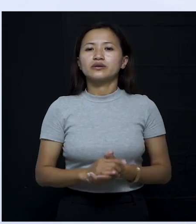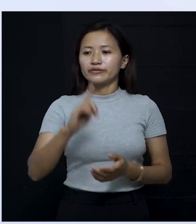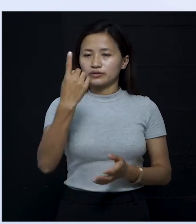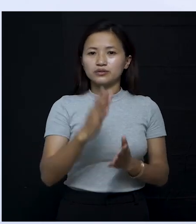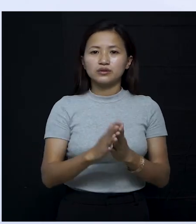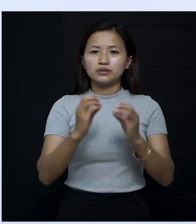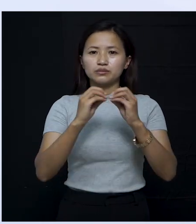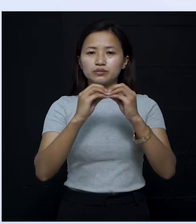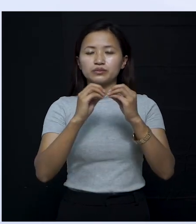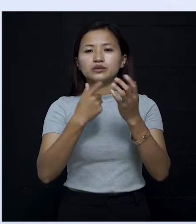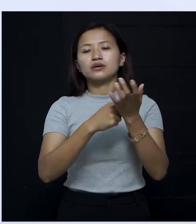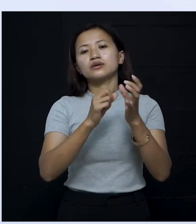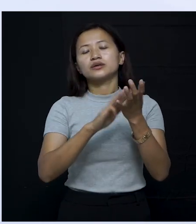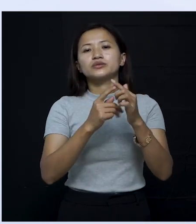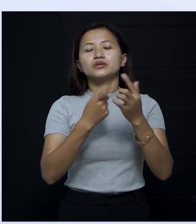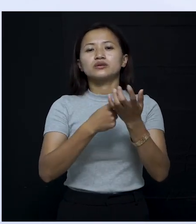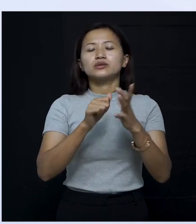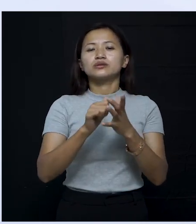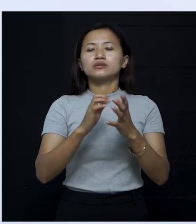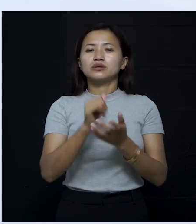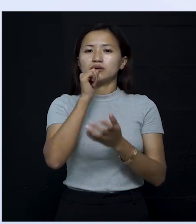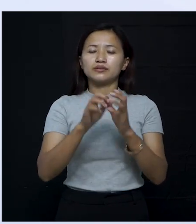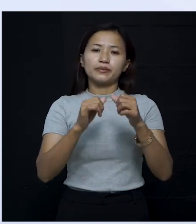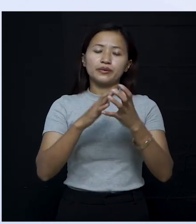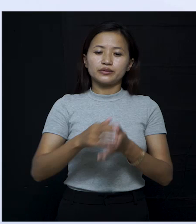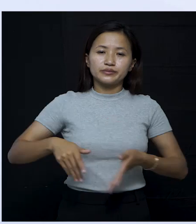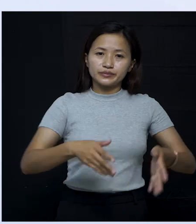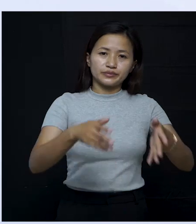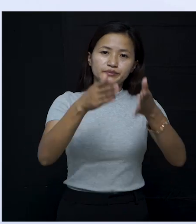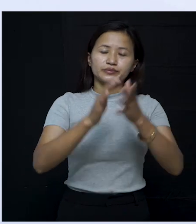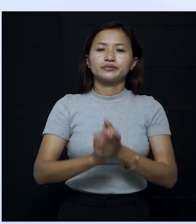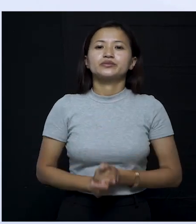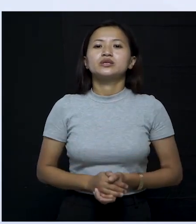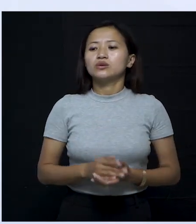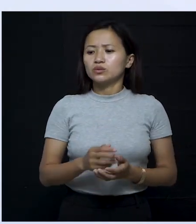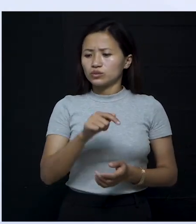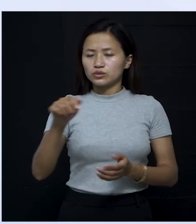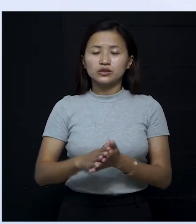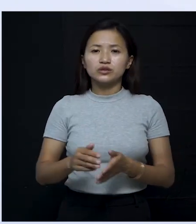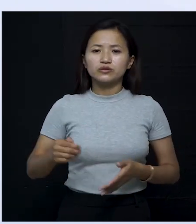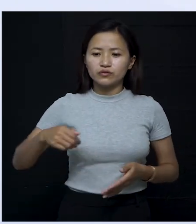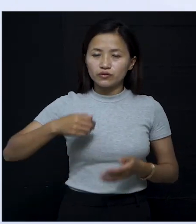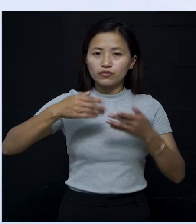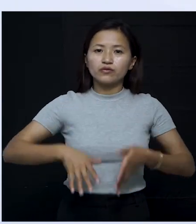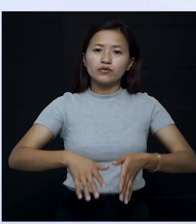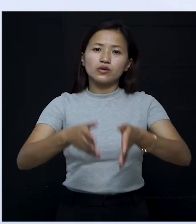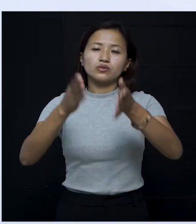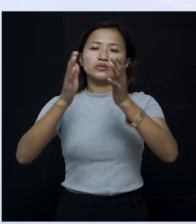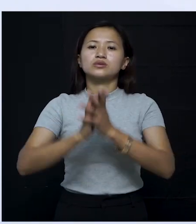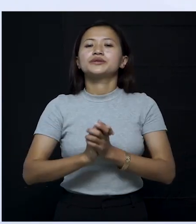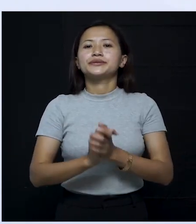let's do about this Brahmaputra, okay? So all those rivers which flows into Brahmaputra,